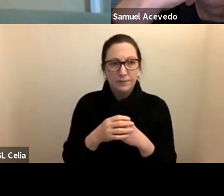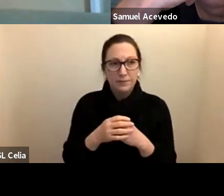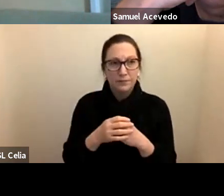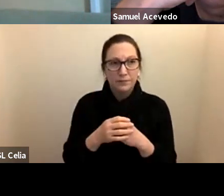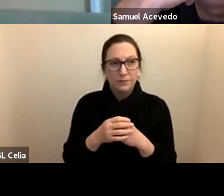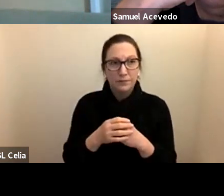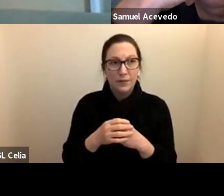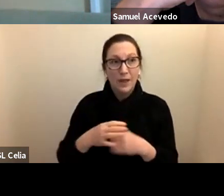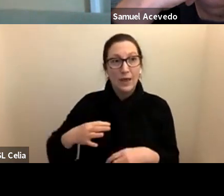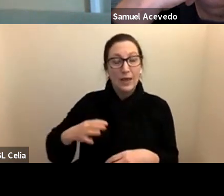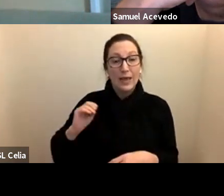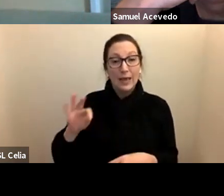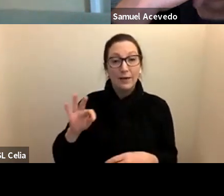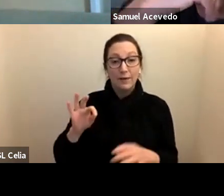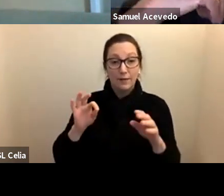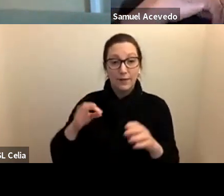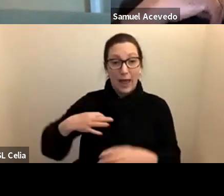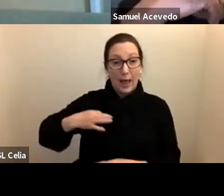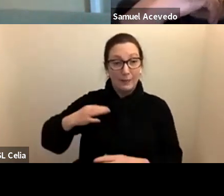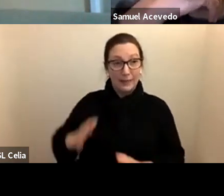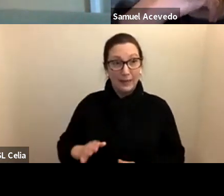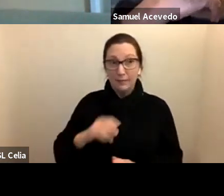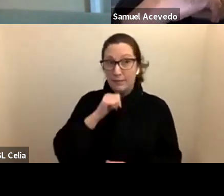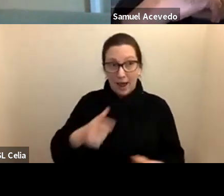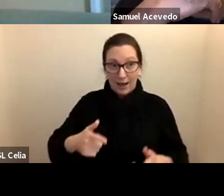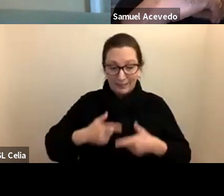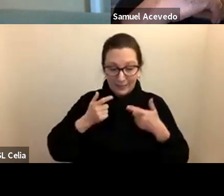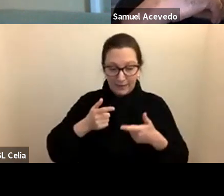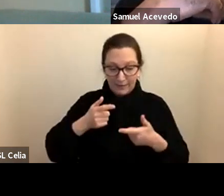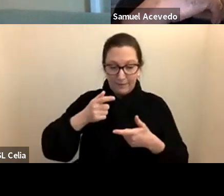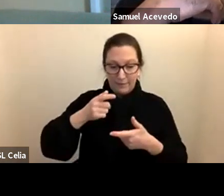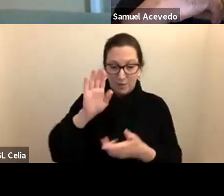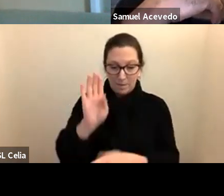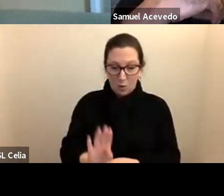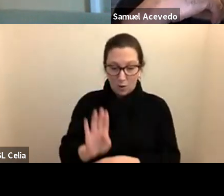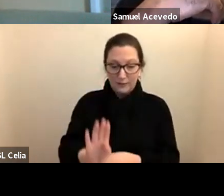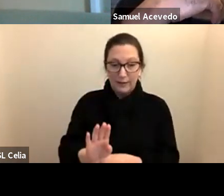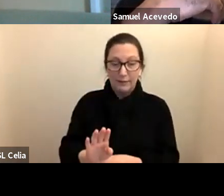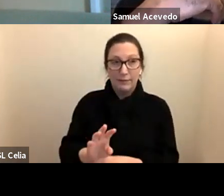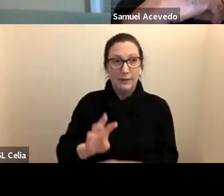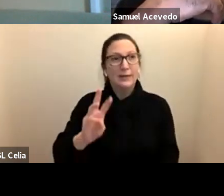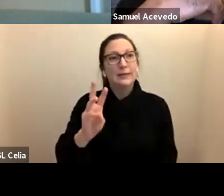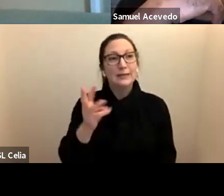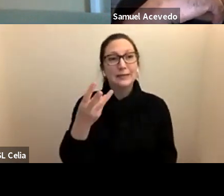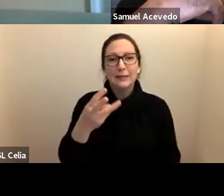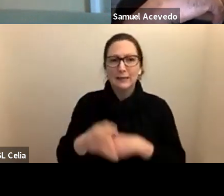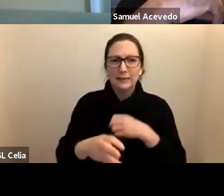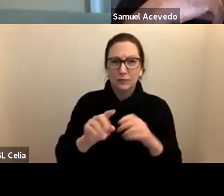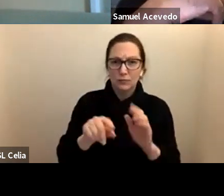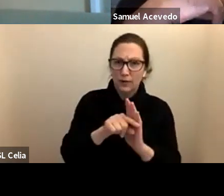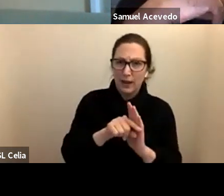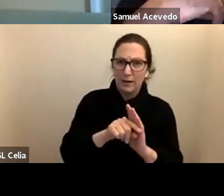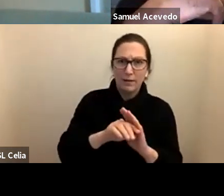applicants who do not live in Boston the year before, so 6th grade year, get into the